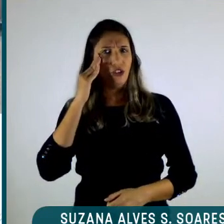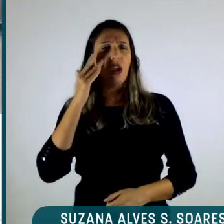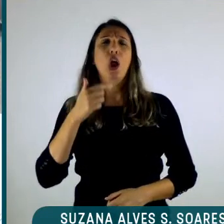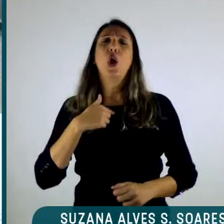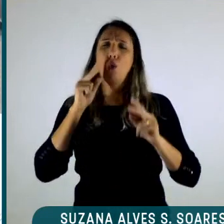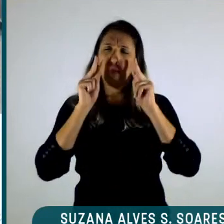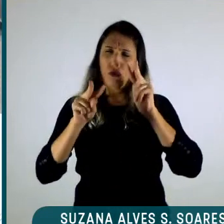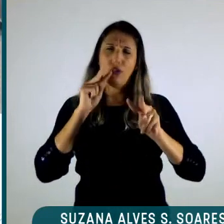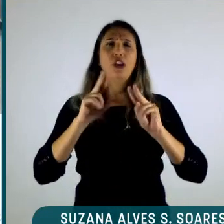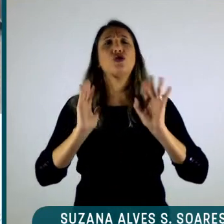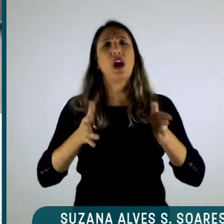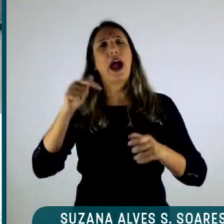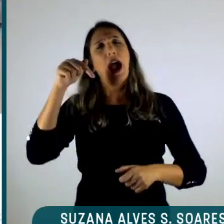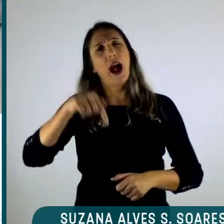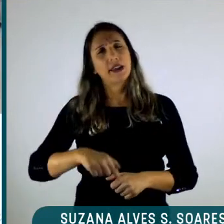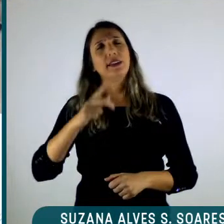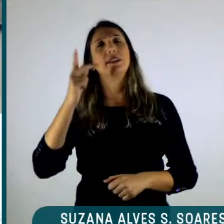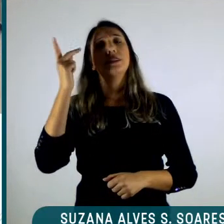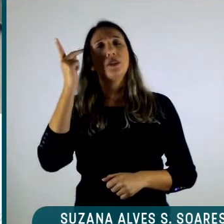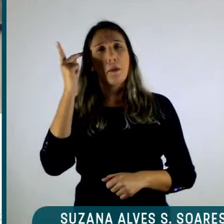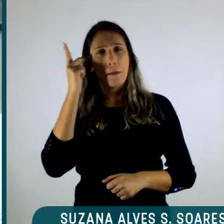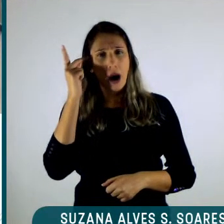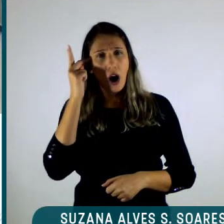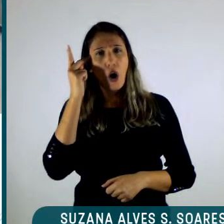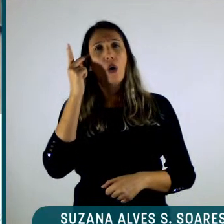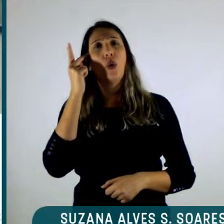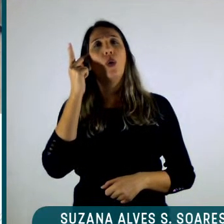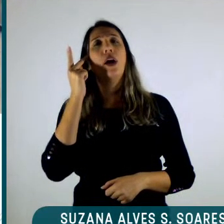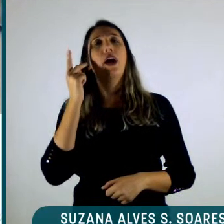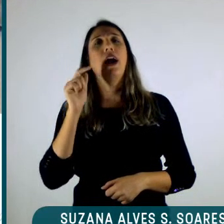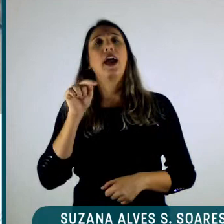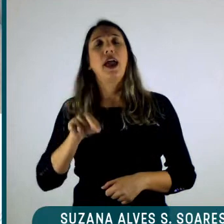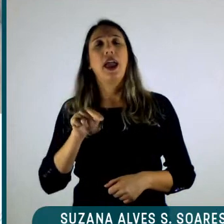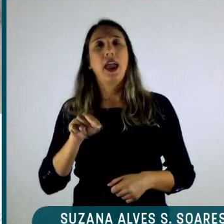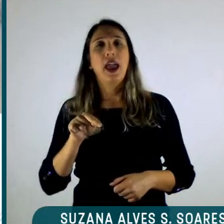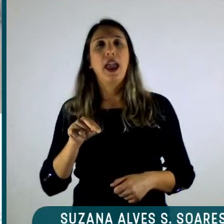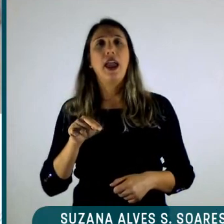the population understands.